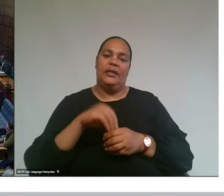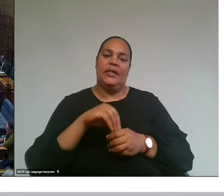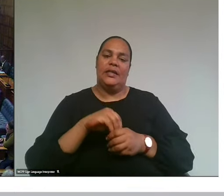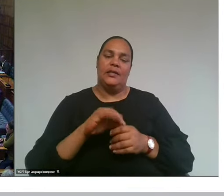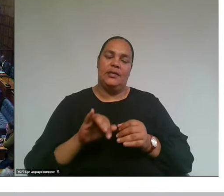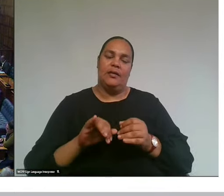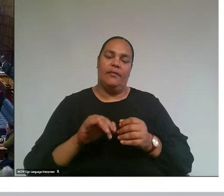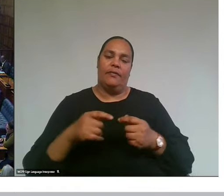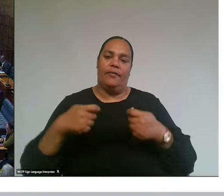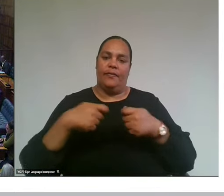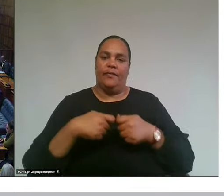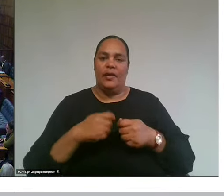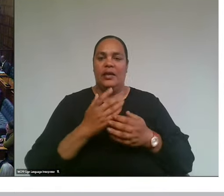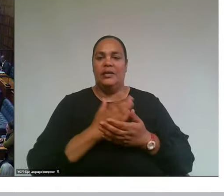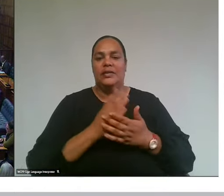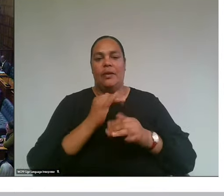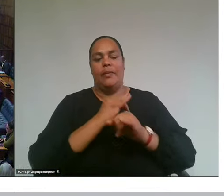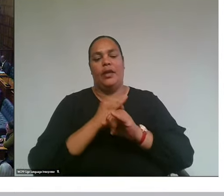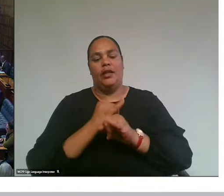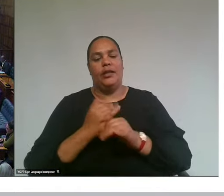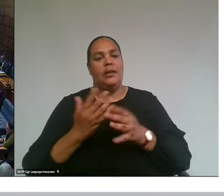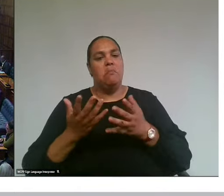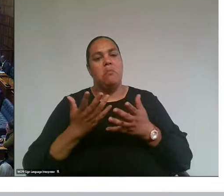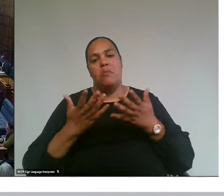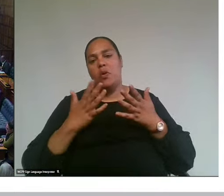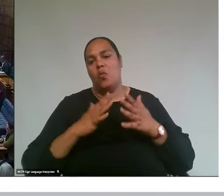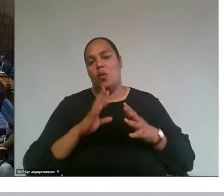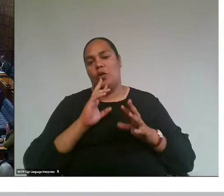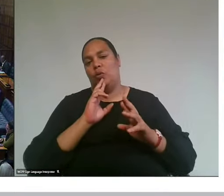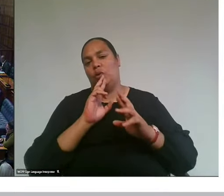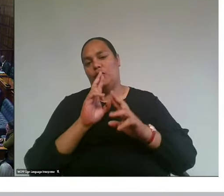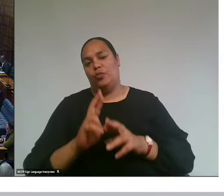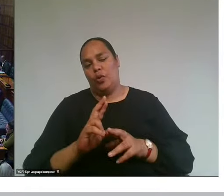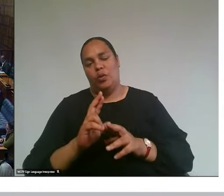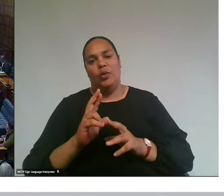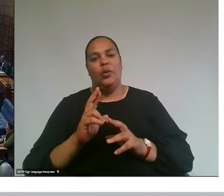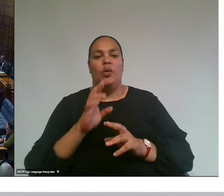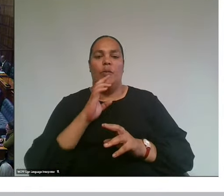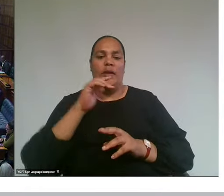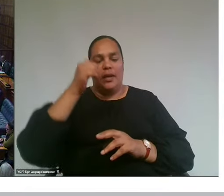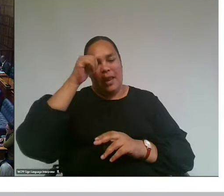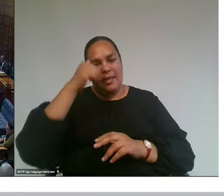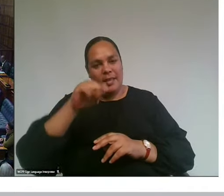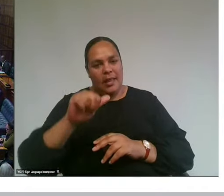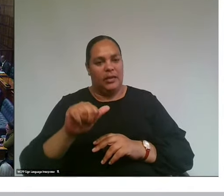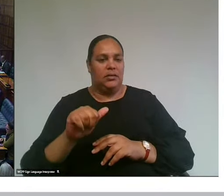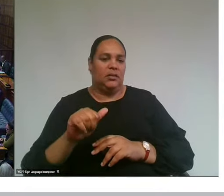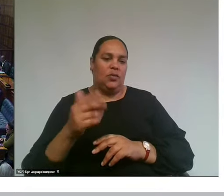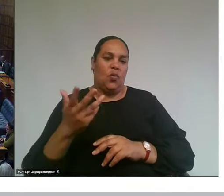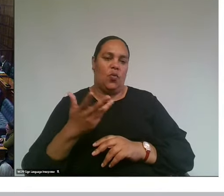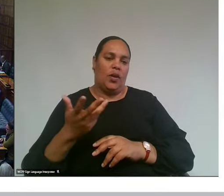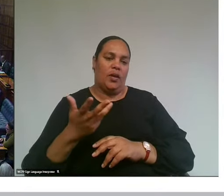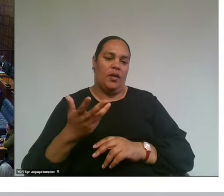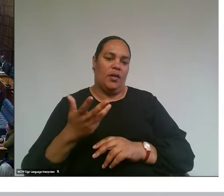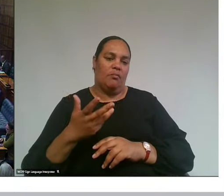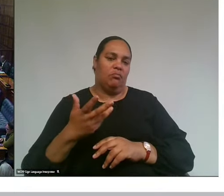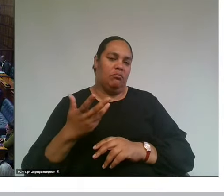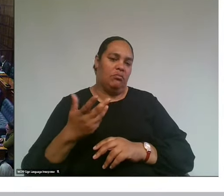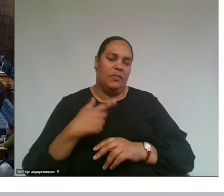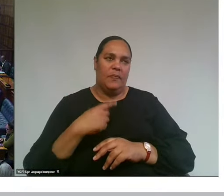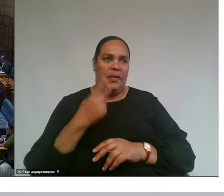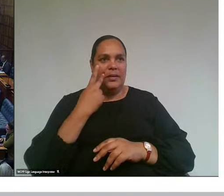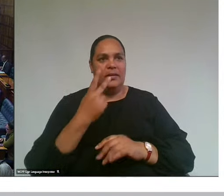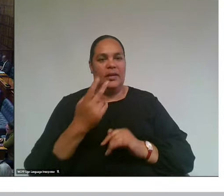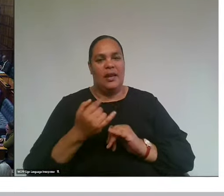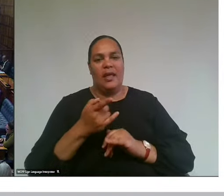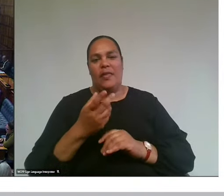perhaps some of the entities might want to to to respond such as Atlantis where where it seems to me as